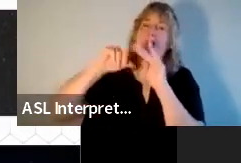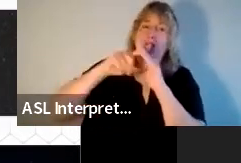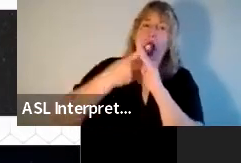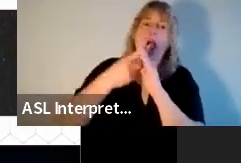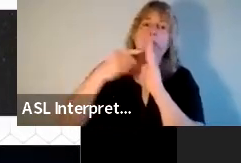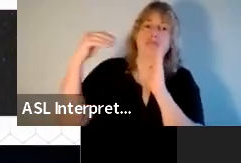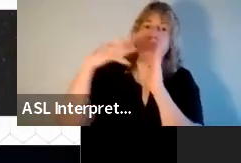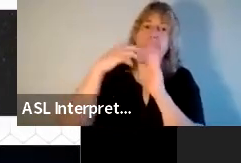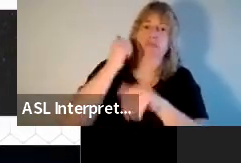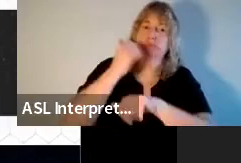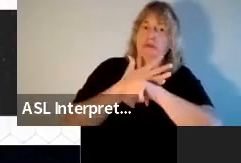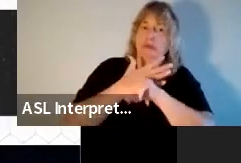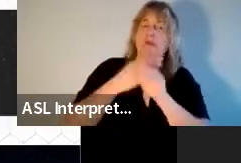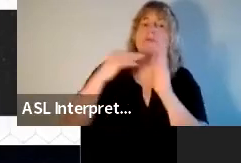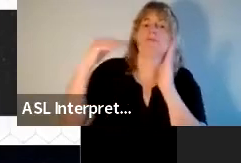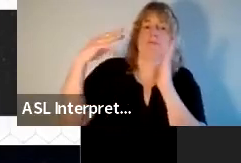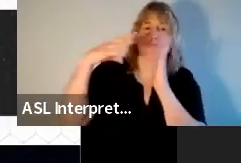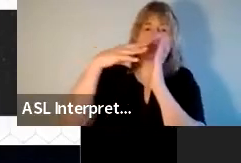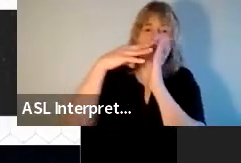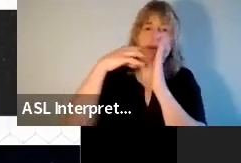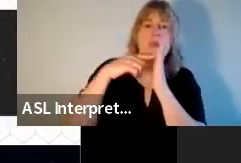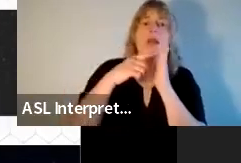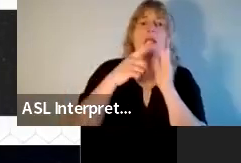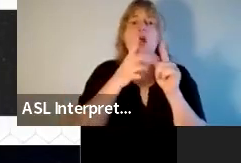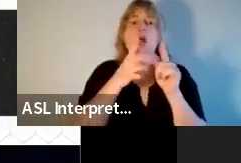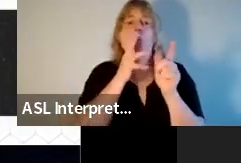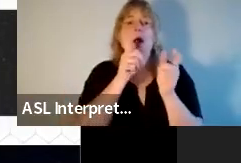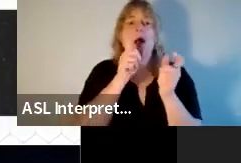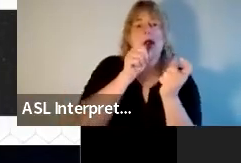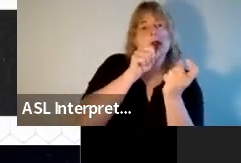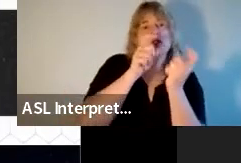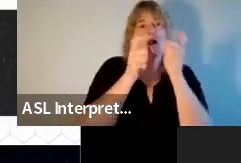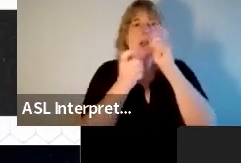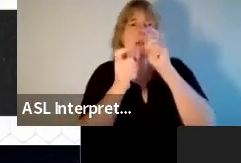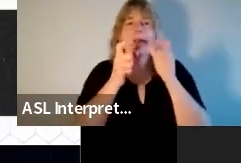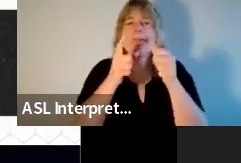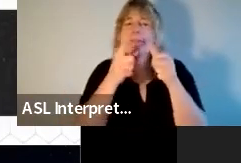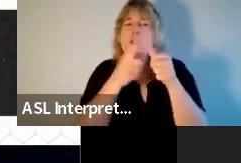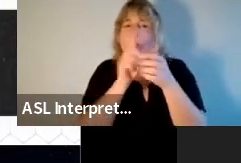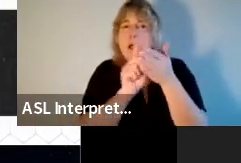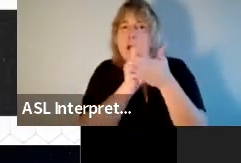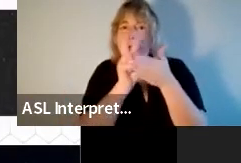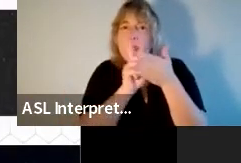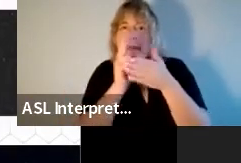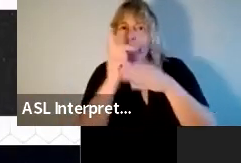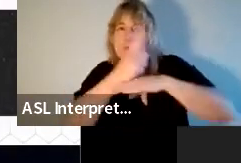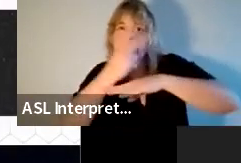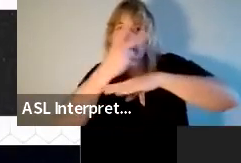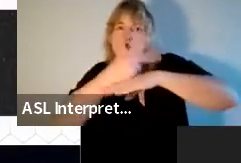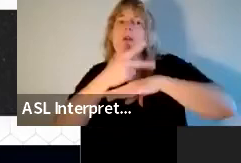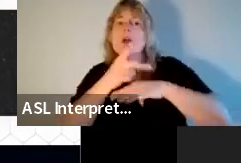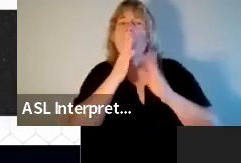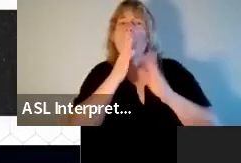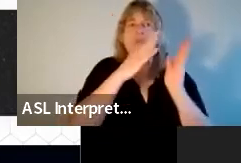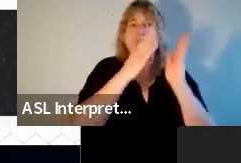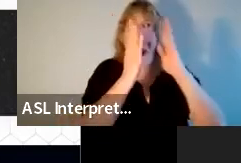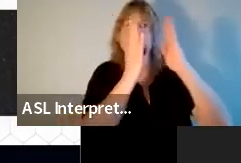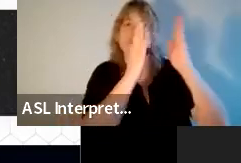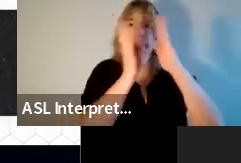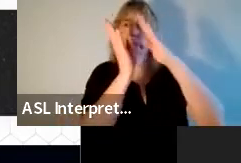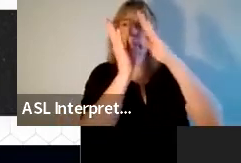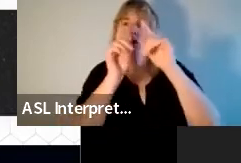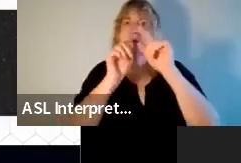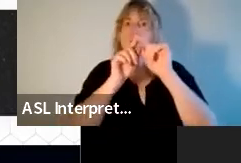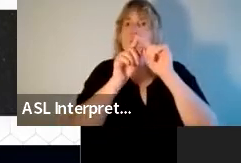these first hours and days. That's to push the James Webb onto its way towards L2. Of course, it's important